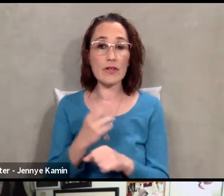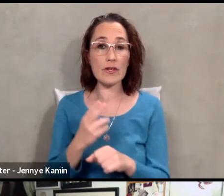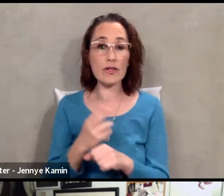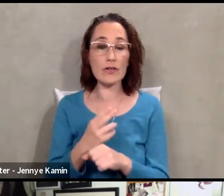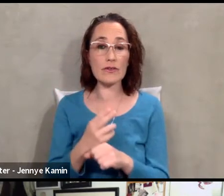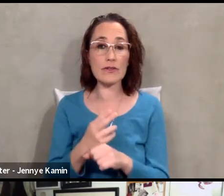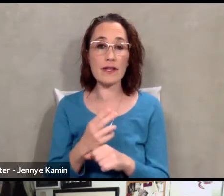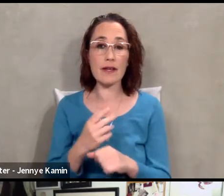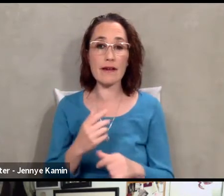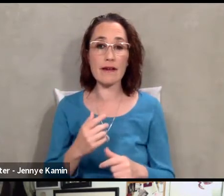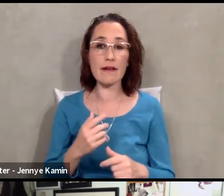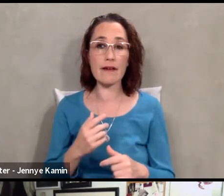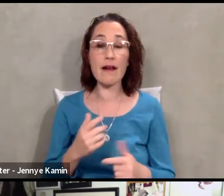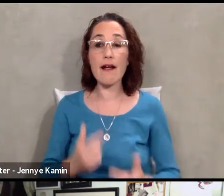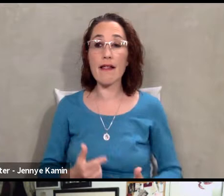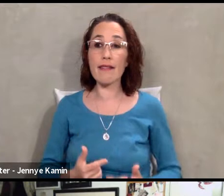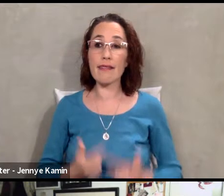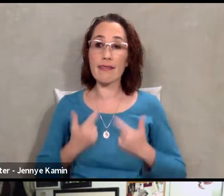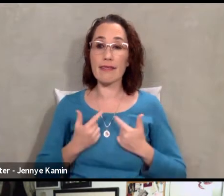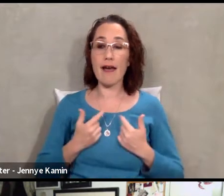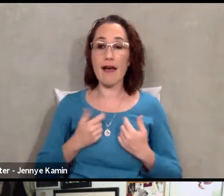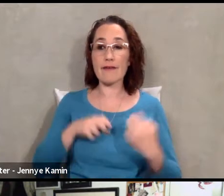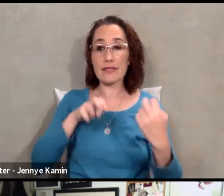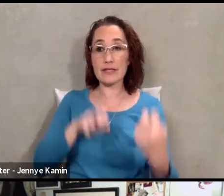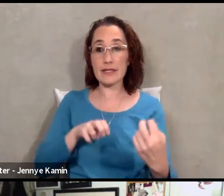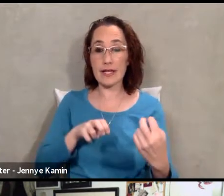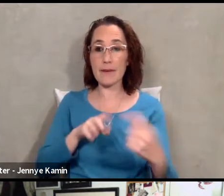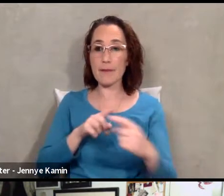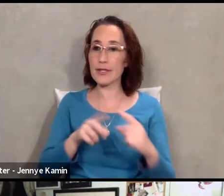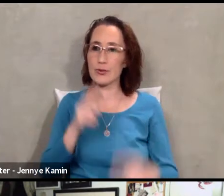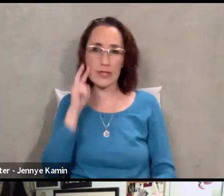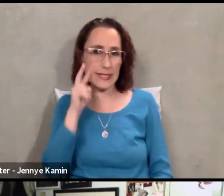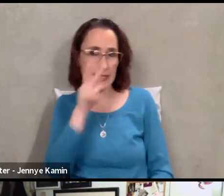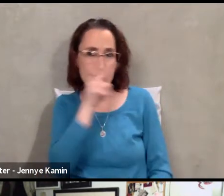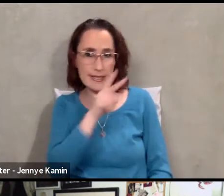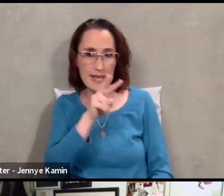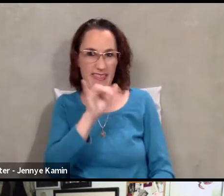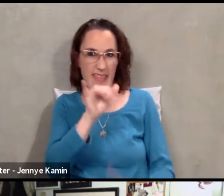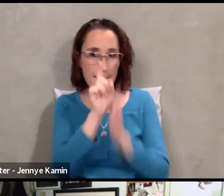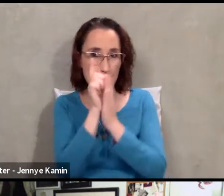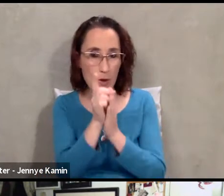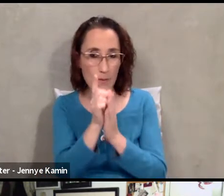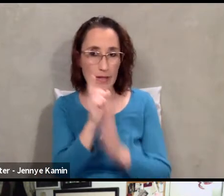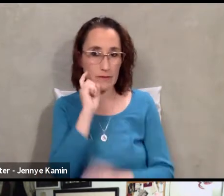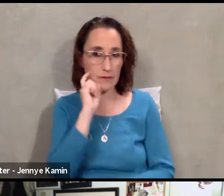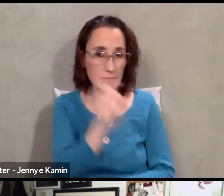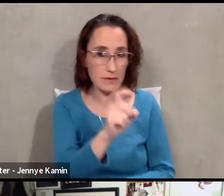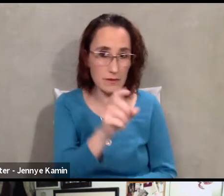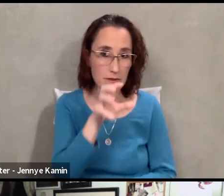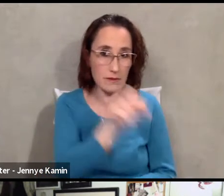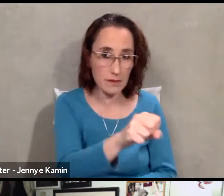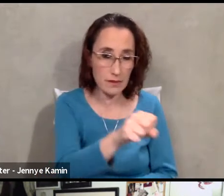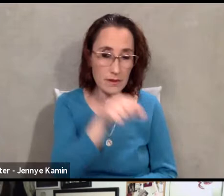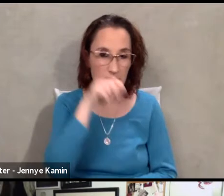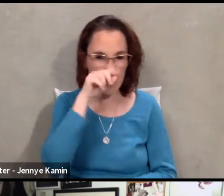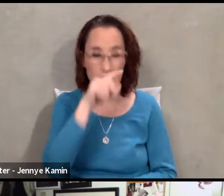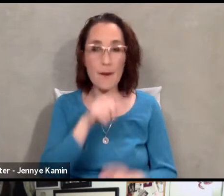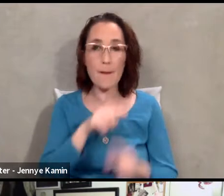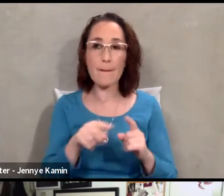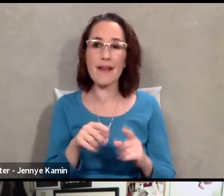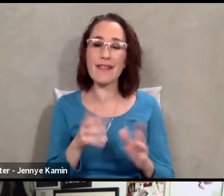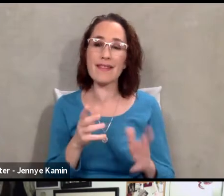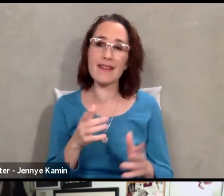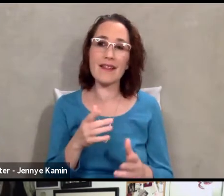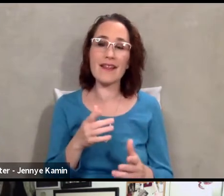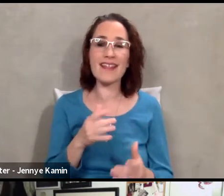sitting, where I'm really challenging myself to see what it is that's right in front of me right that minute, but also because the intimacy of